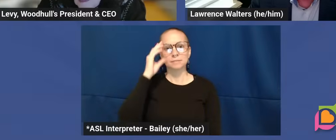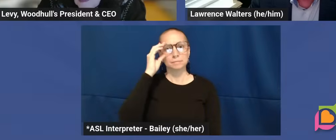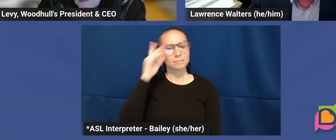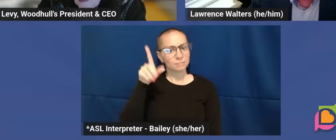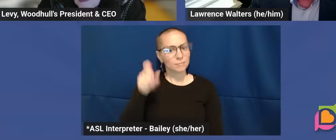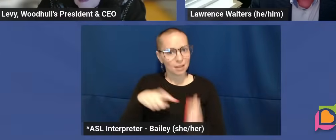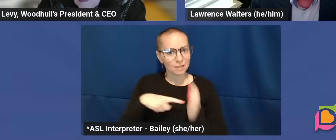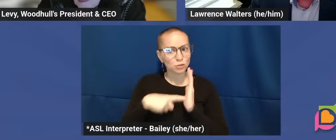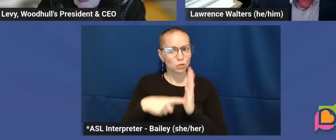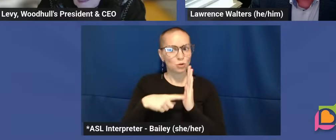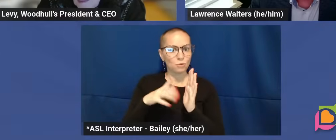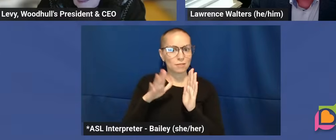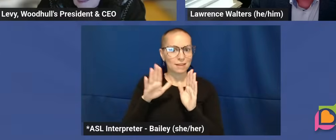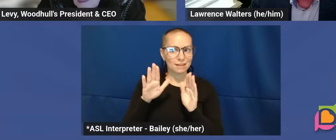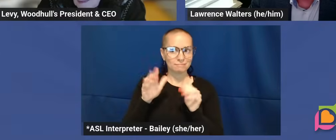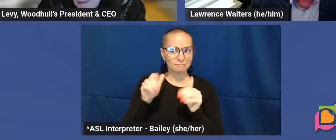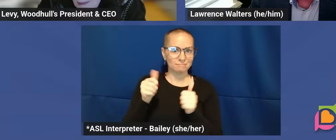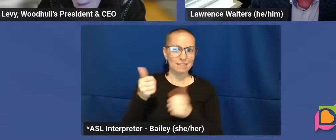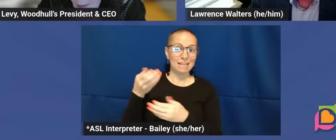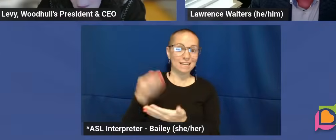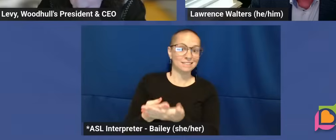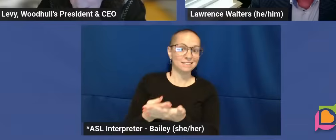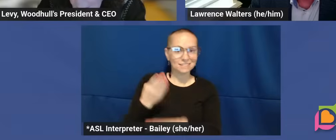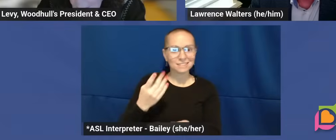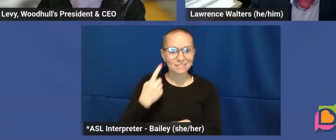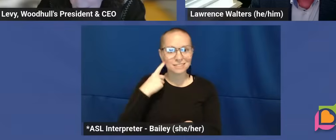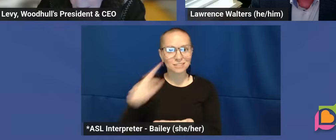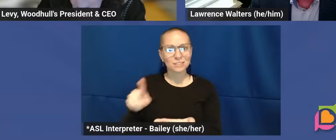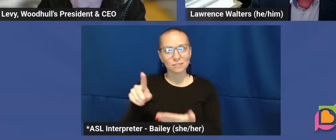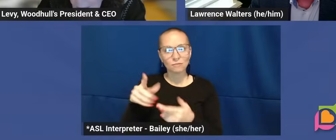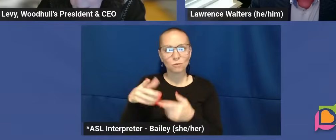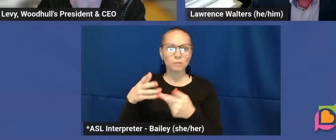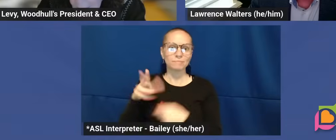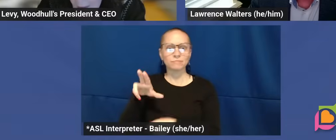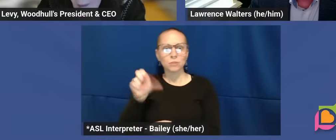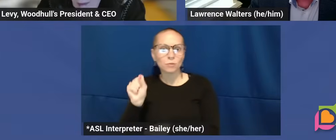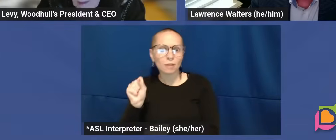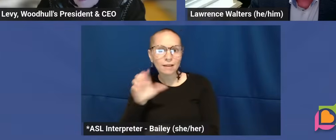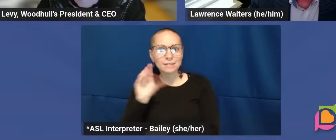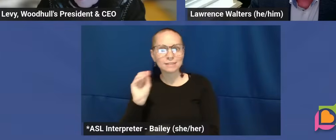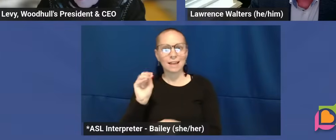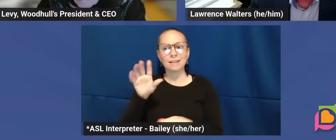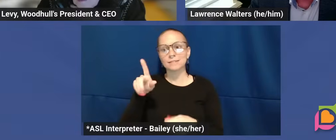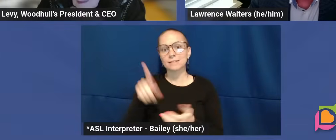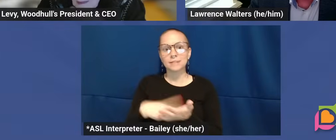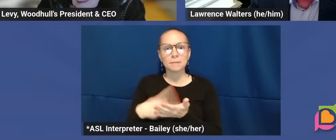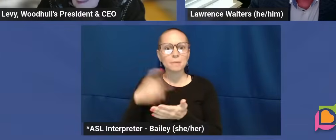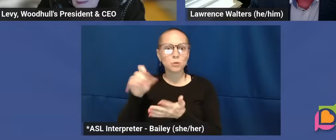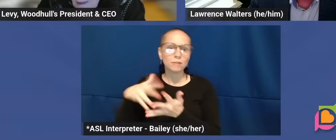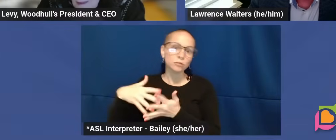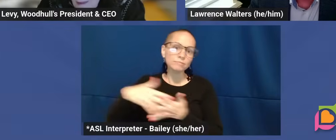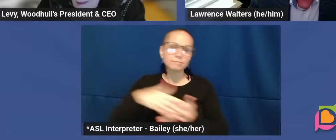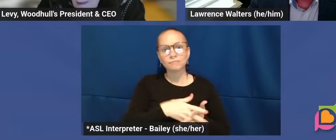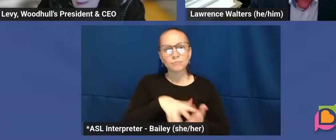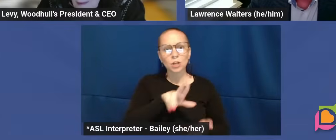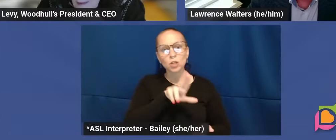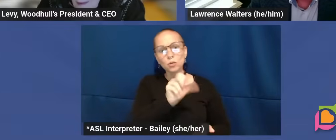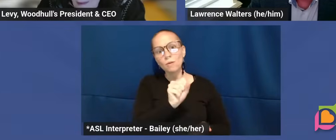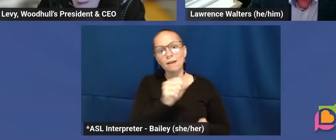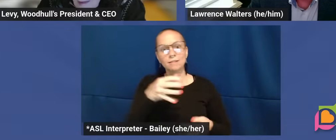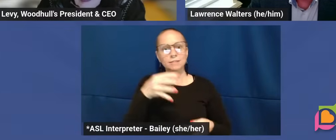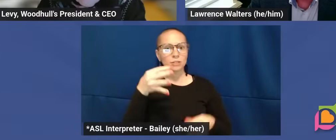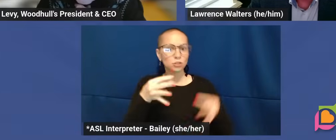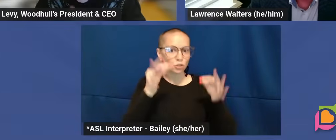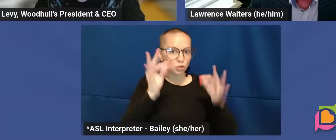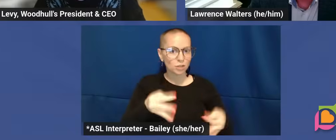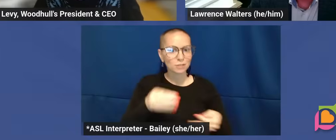the existence of personal jurisdiction in the United States, and sometimes you have to domesticate a U.S. judgment in a foreign court, which